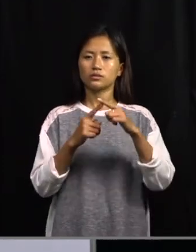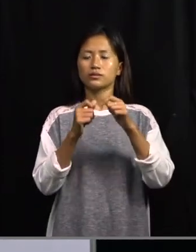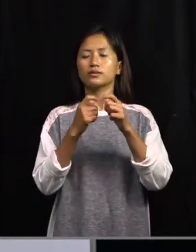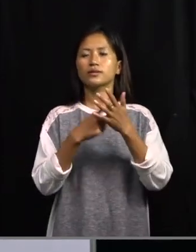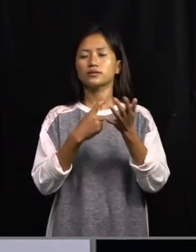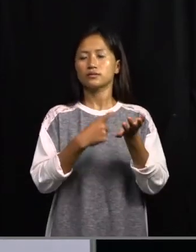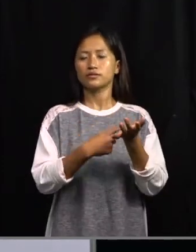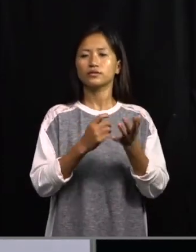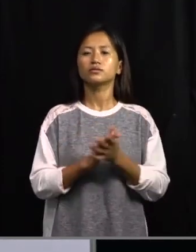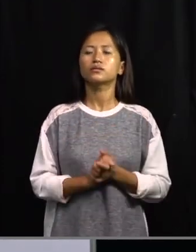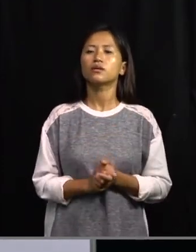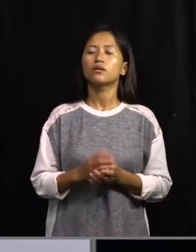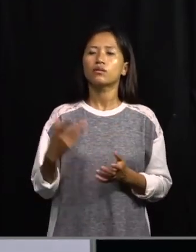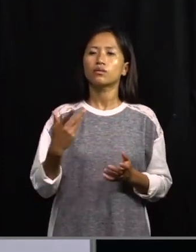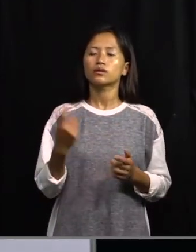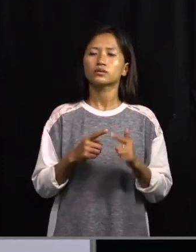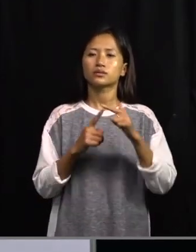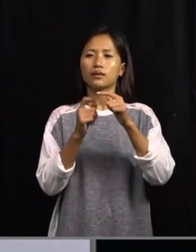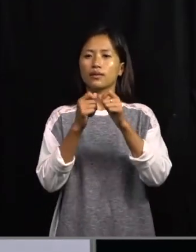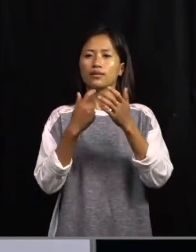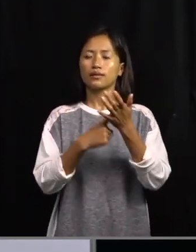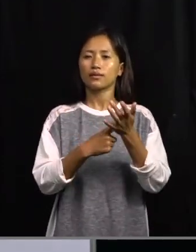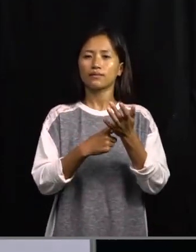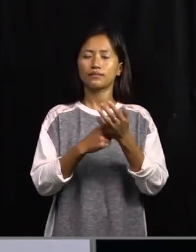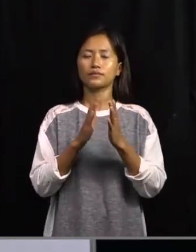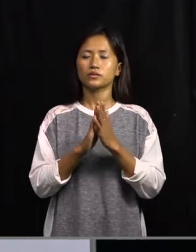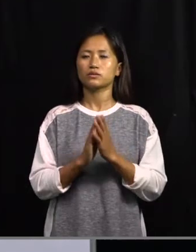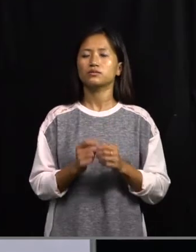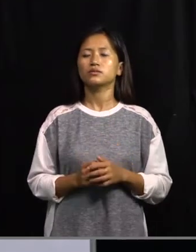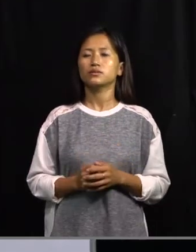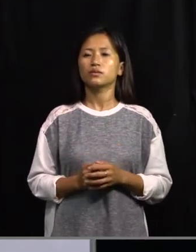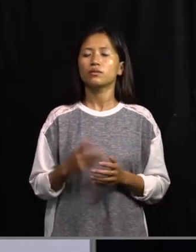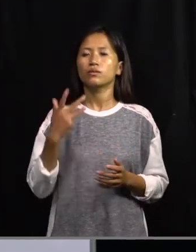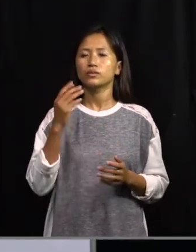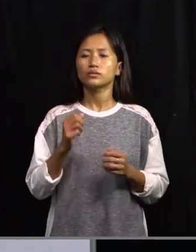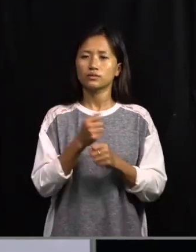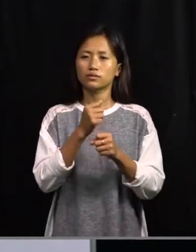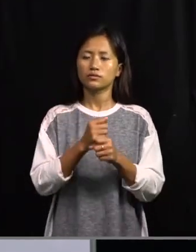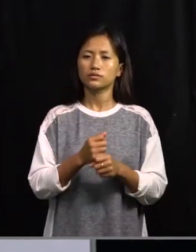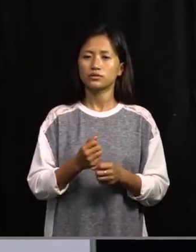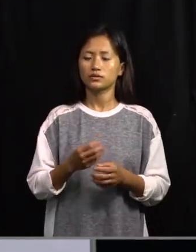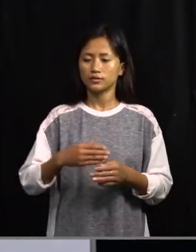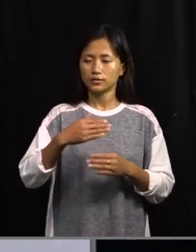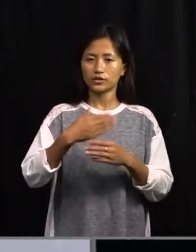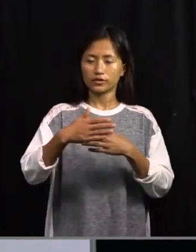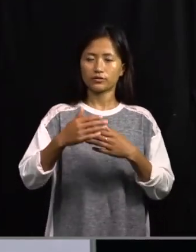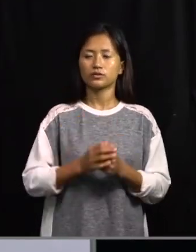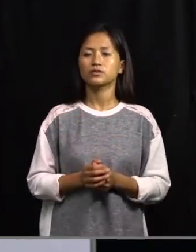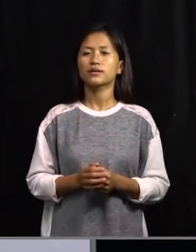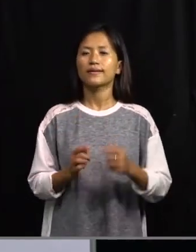So what is a tax revenue? It's very simple. When the government generates revenue by taxing the